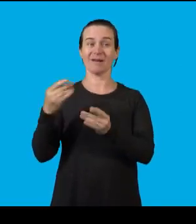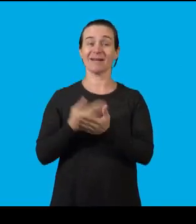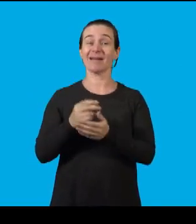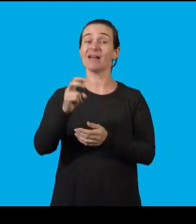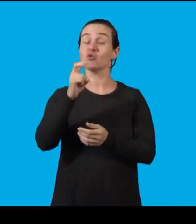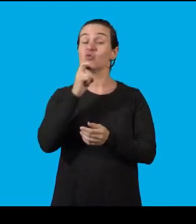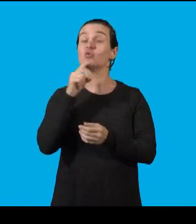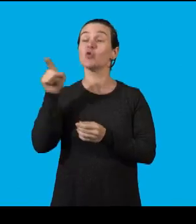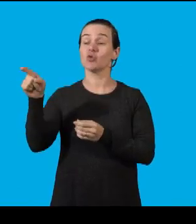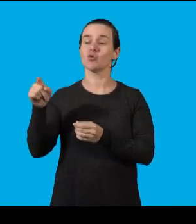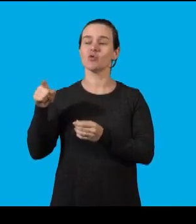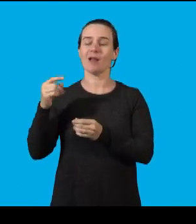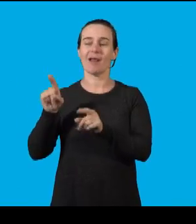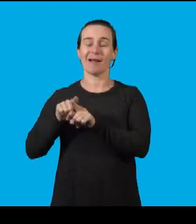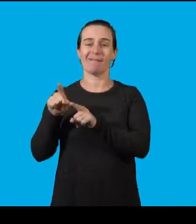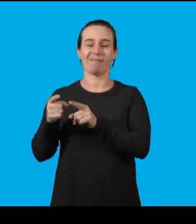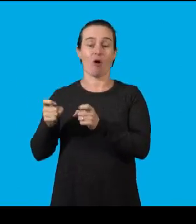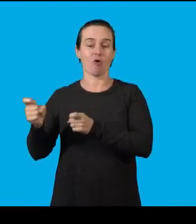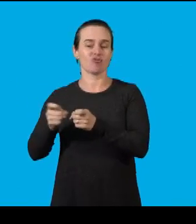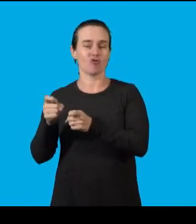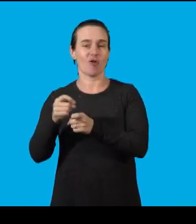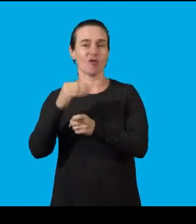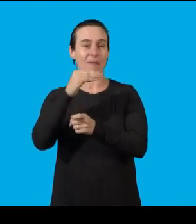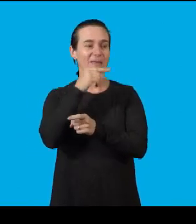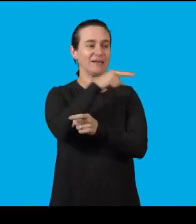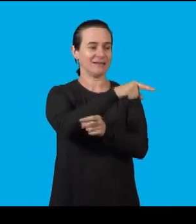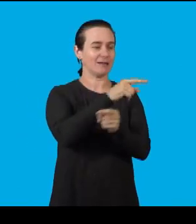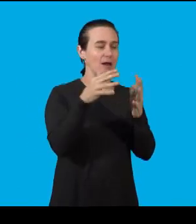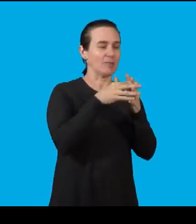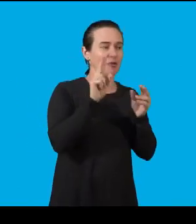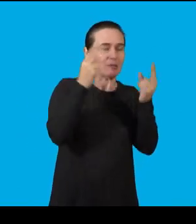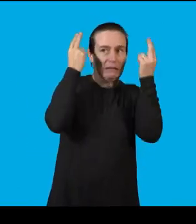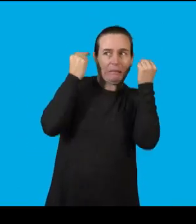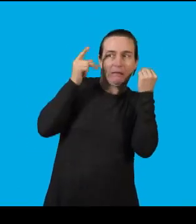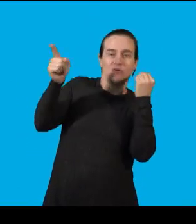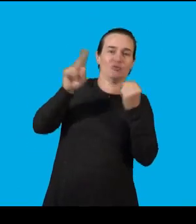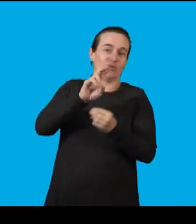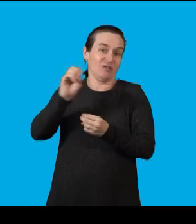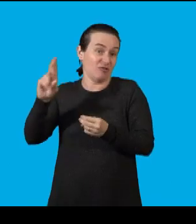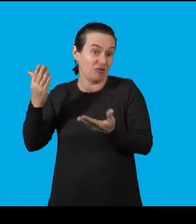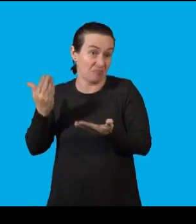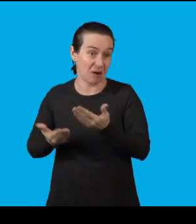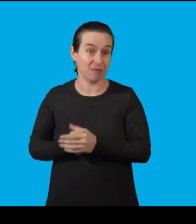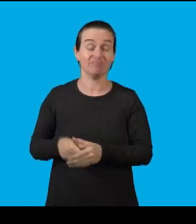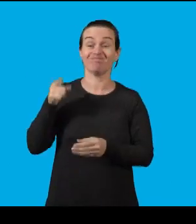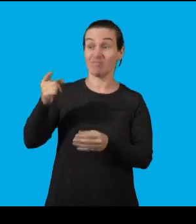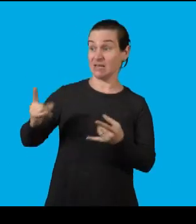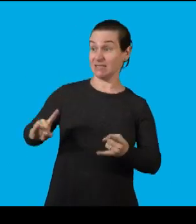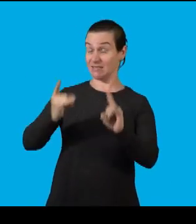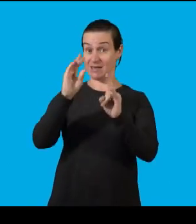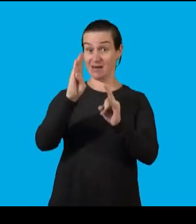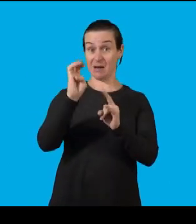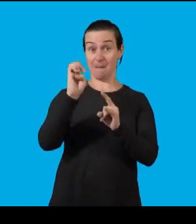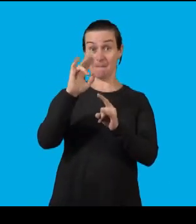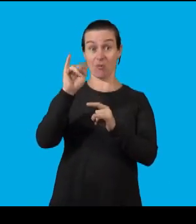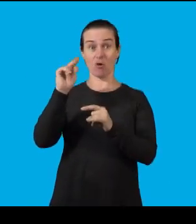shows effect. Okay, to settle their differences with the Western powers. The city of Berlin will become isolated from